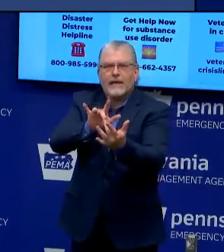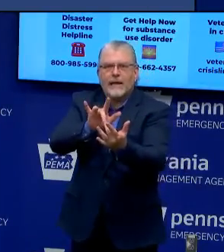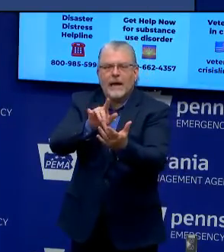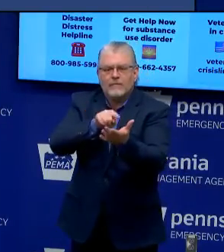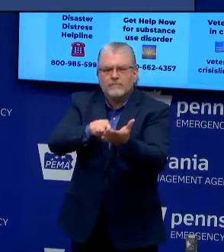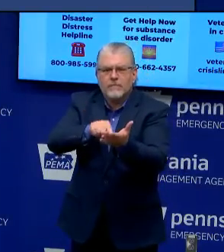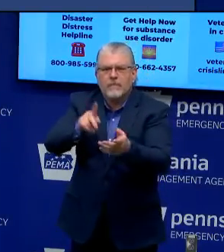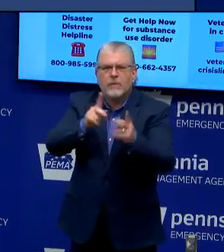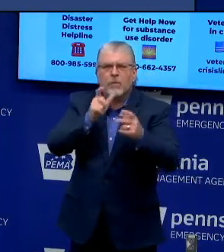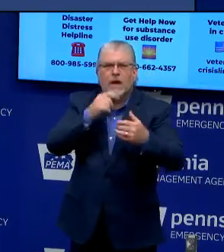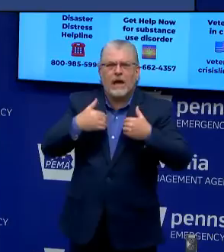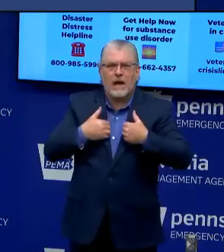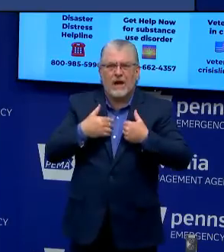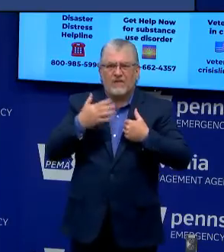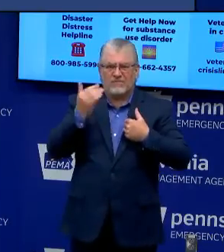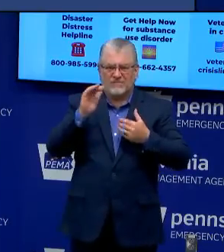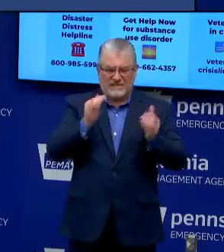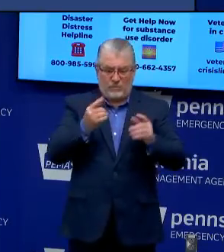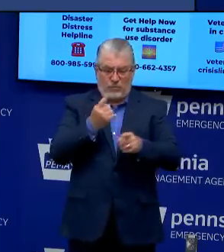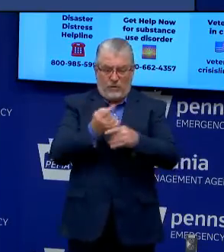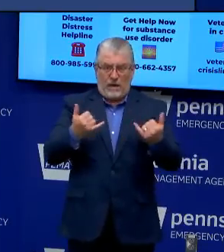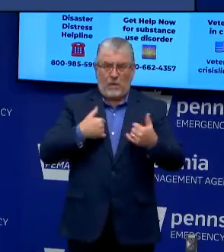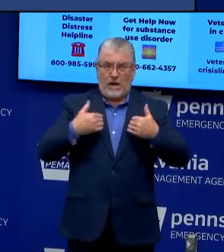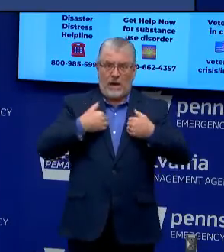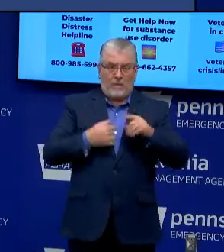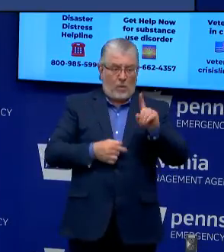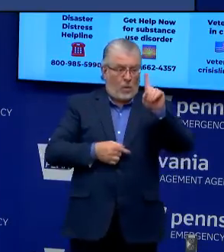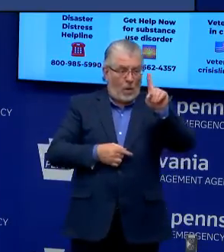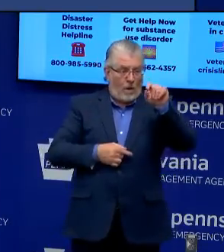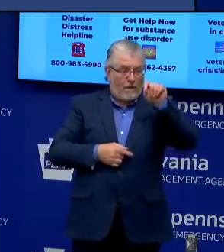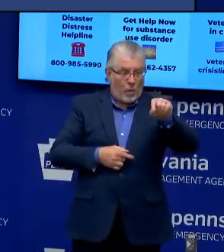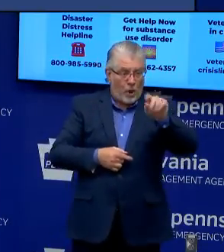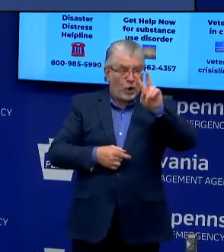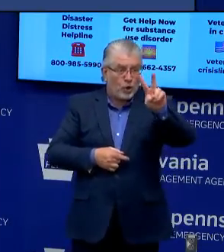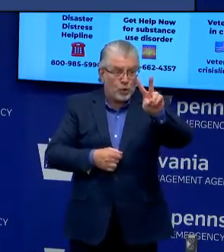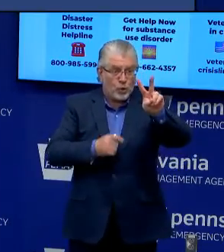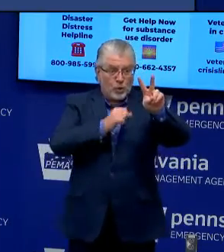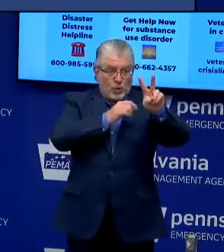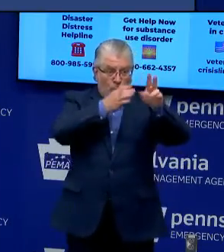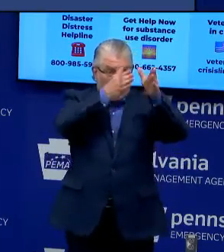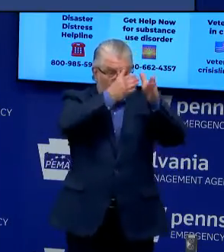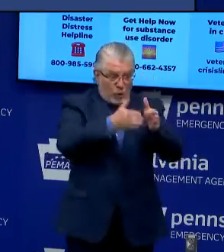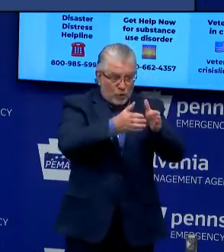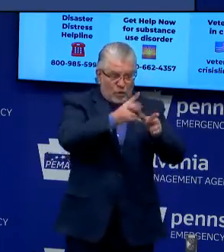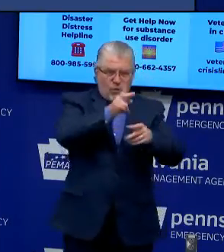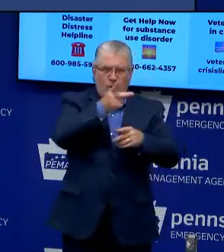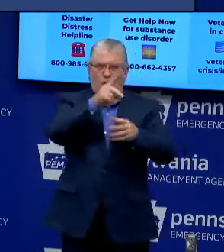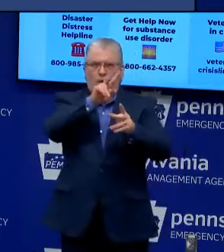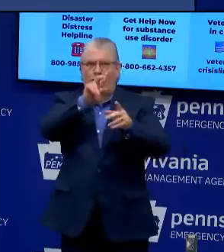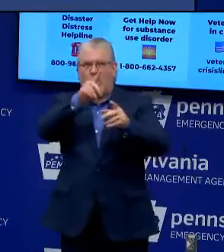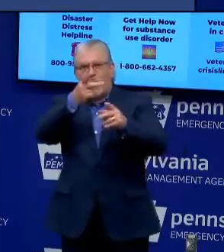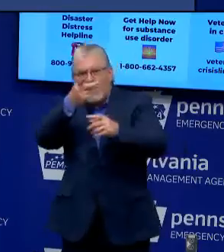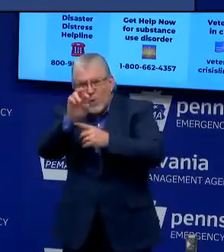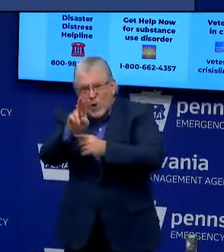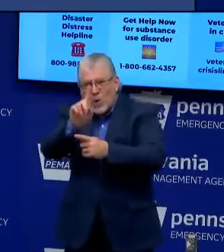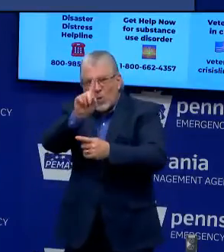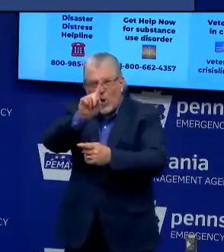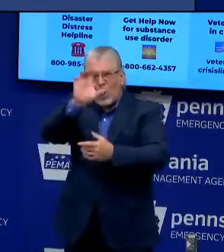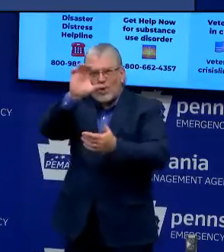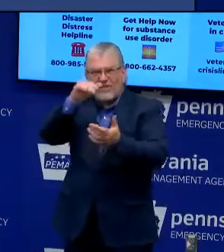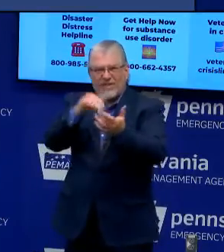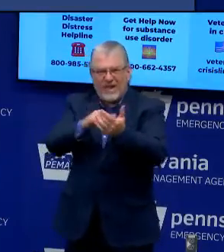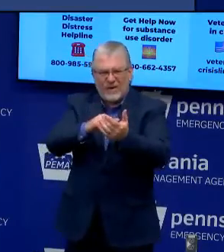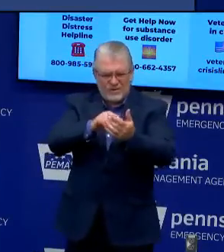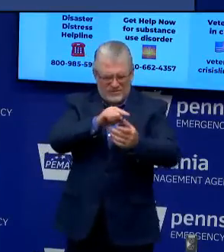the state would need nearly 30 times that. How does the health department plan to address this? So we